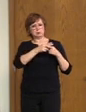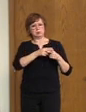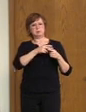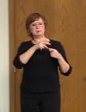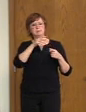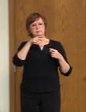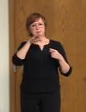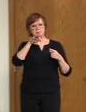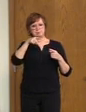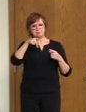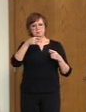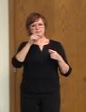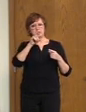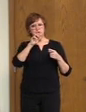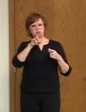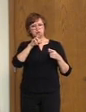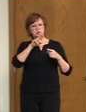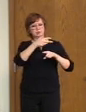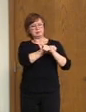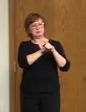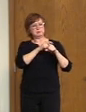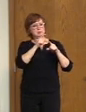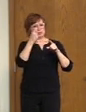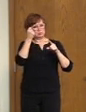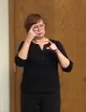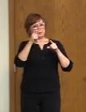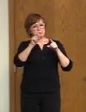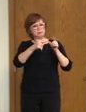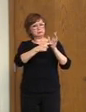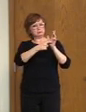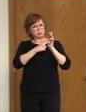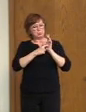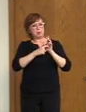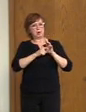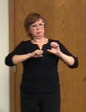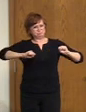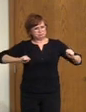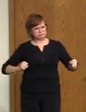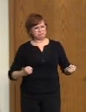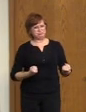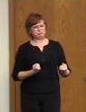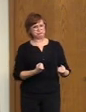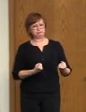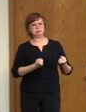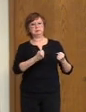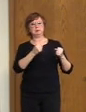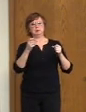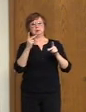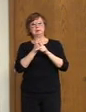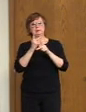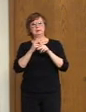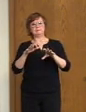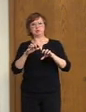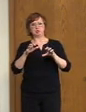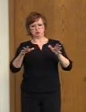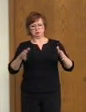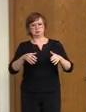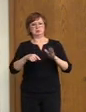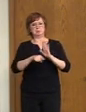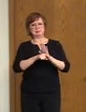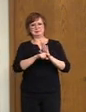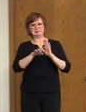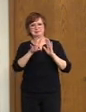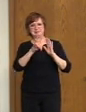including 1,950 individuals that will be vaccinated. It's a planned immunization of healthcare workers with using the Regina